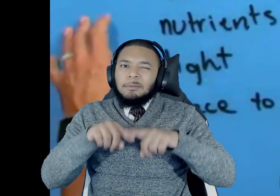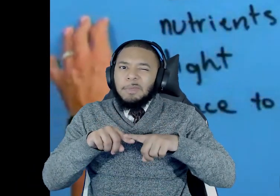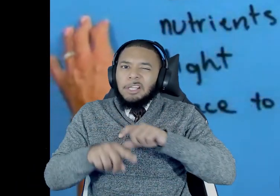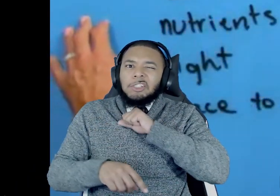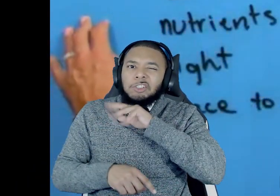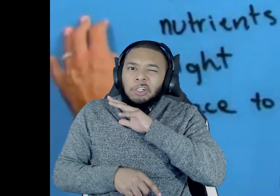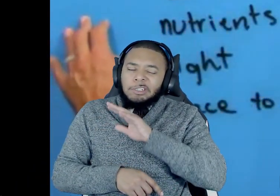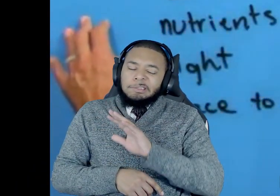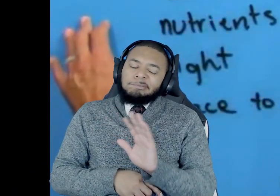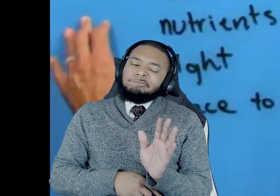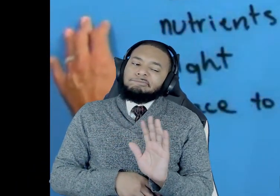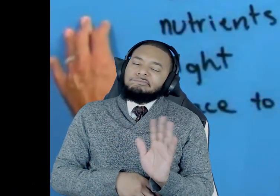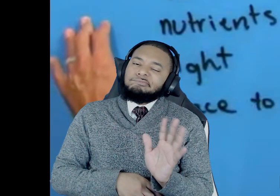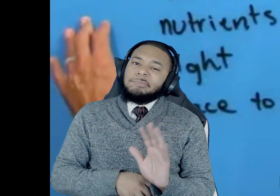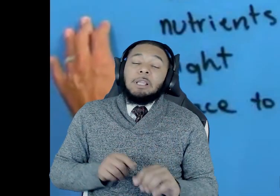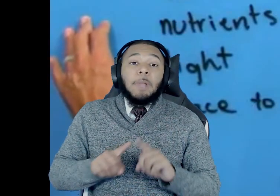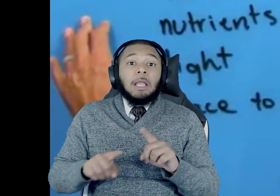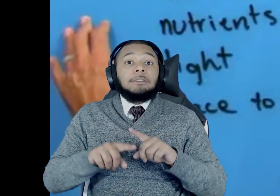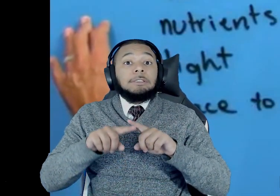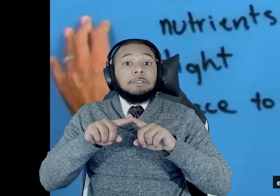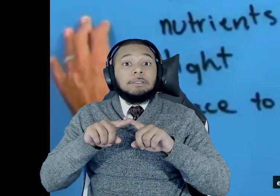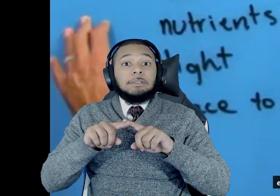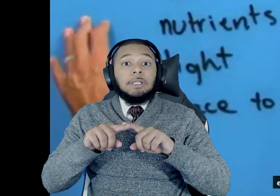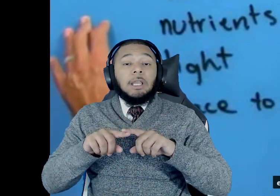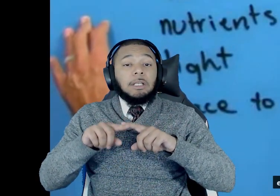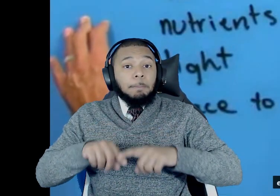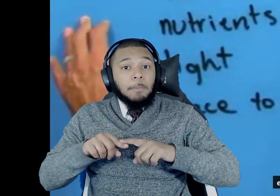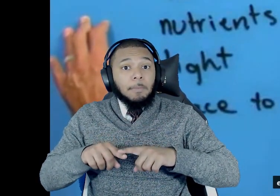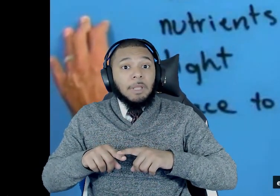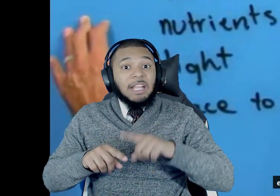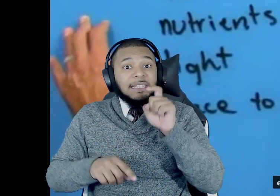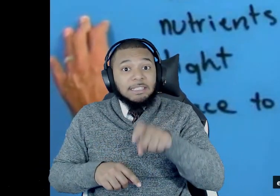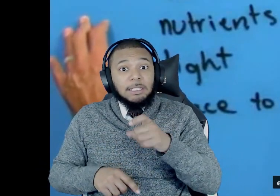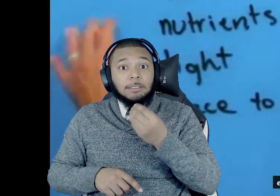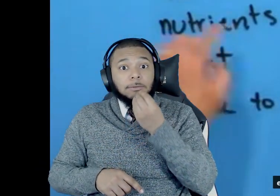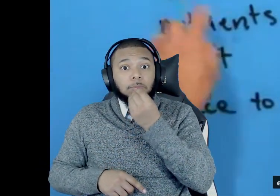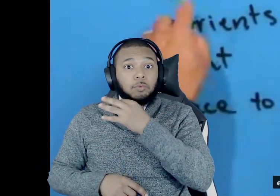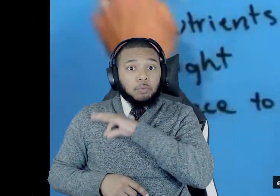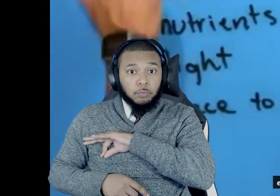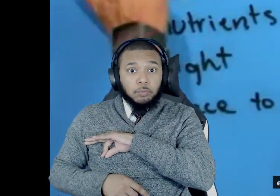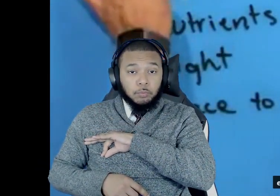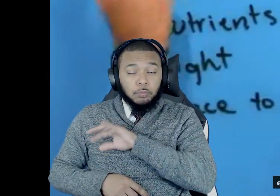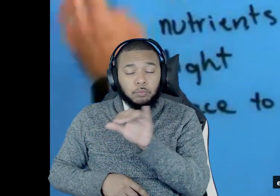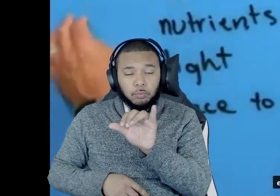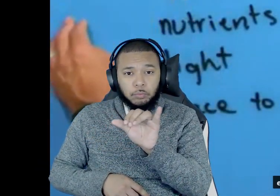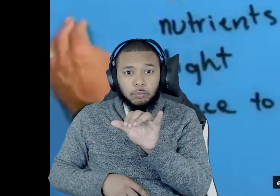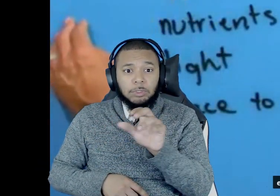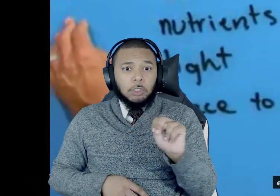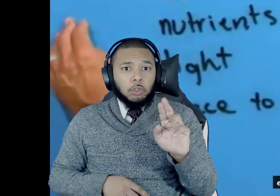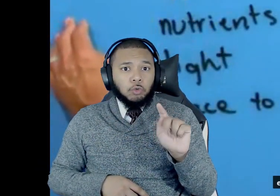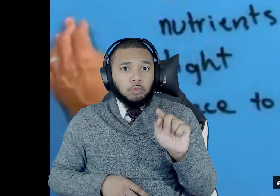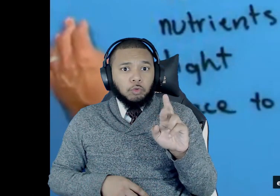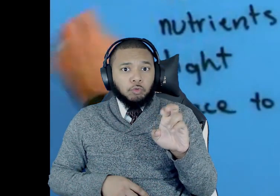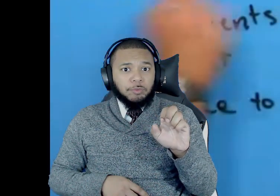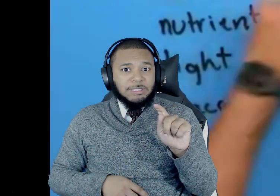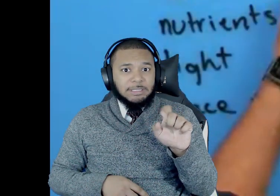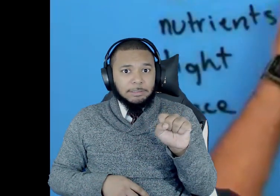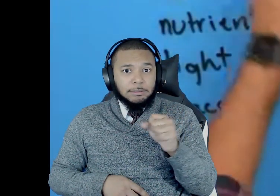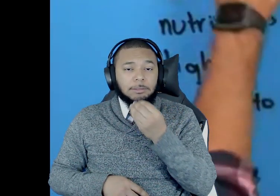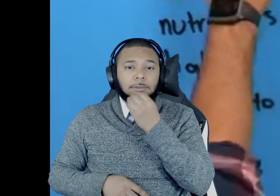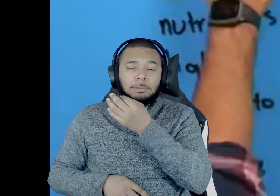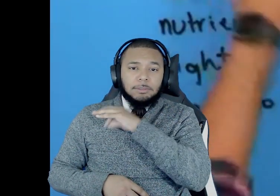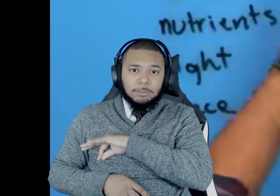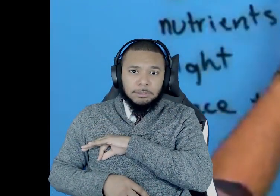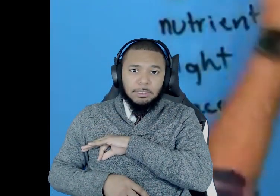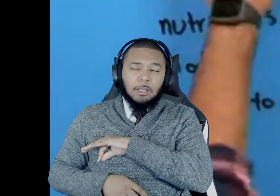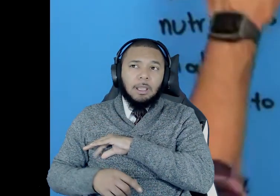soil. They are going to be reliant on nutrients, but that's going to be coming from the food that they eat, which is provided by the plants, right? Whether they're